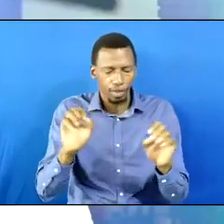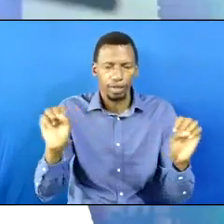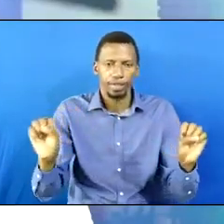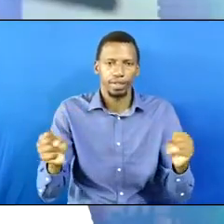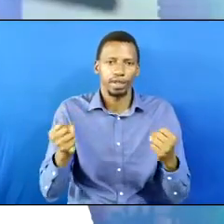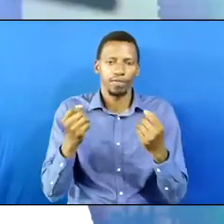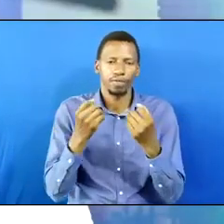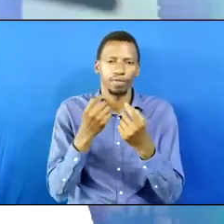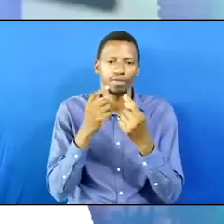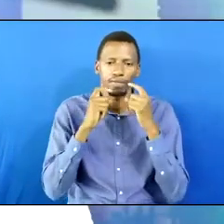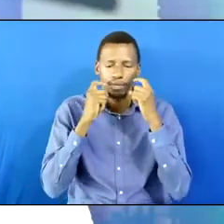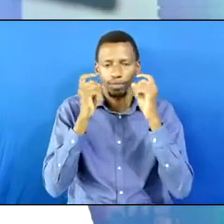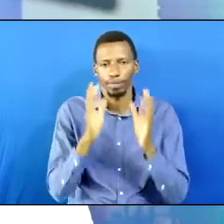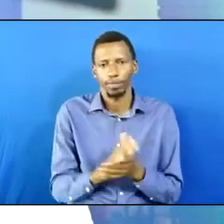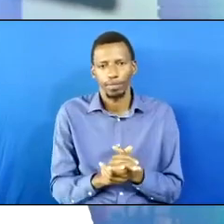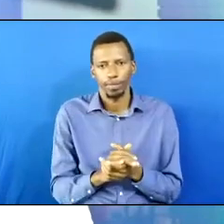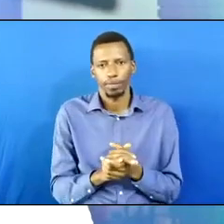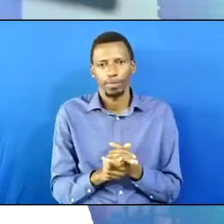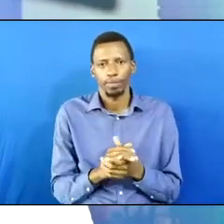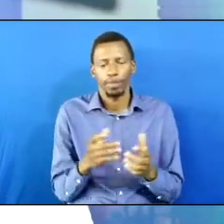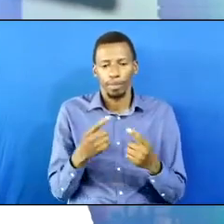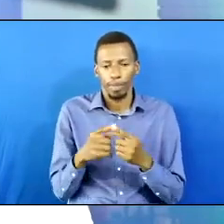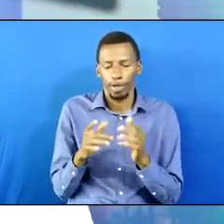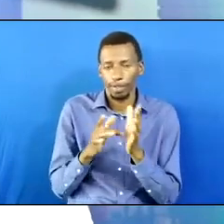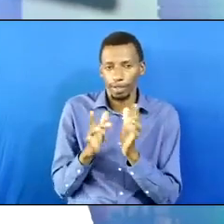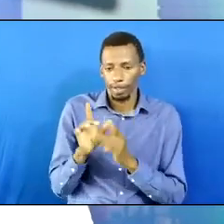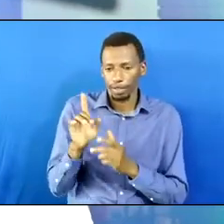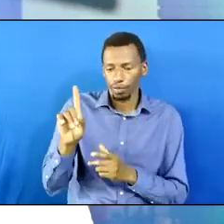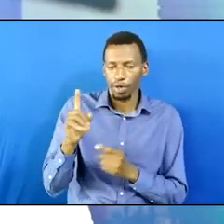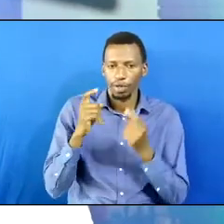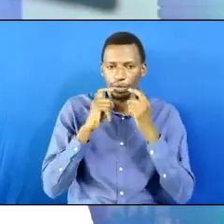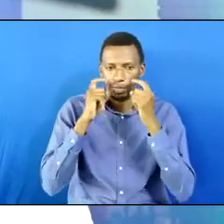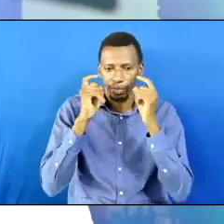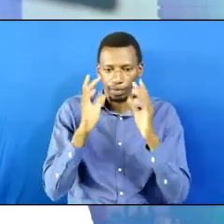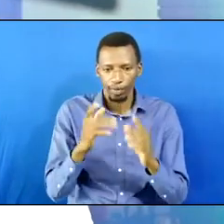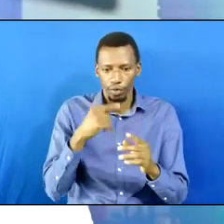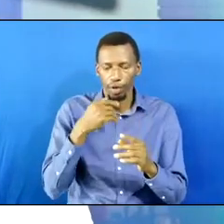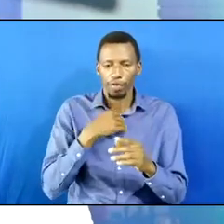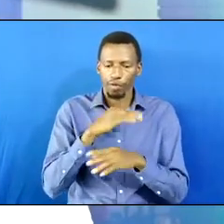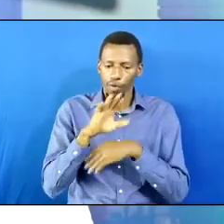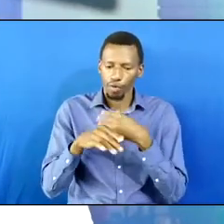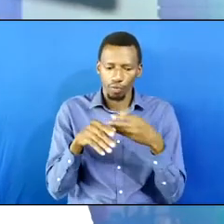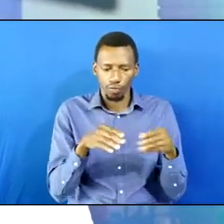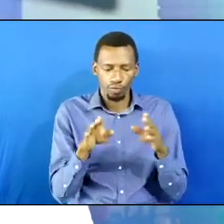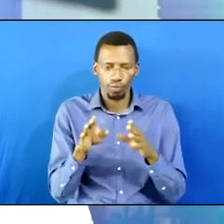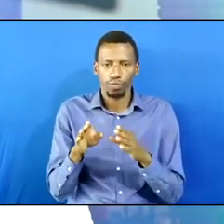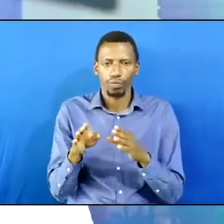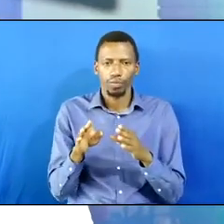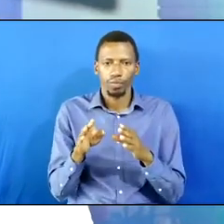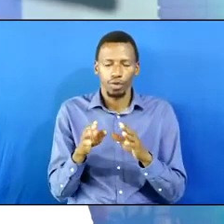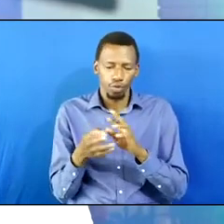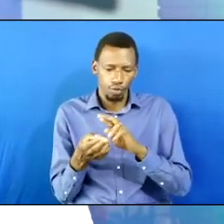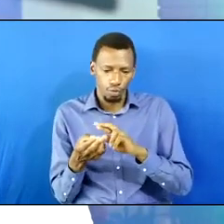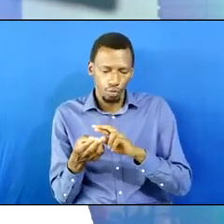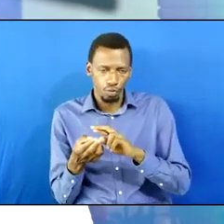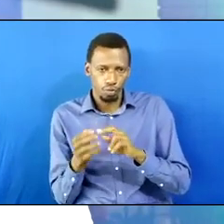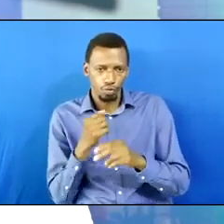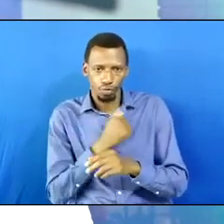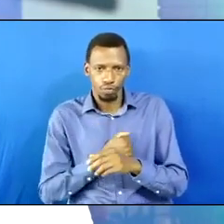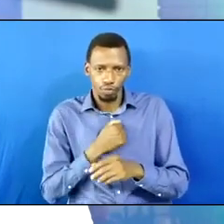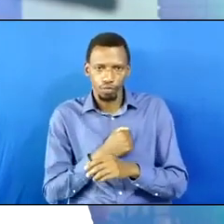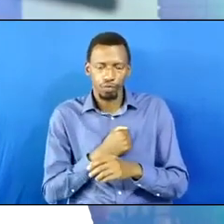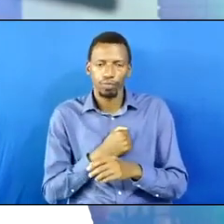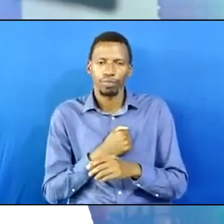he is one sinner who had all opportunities to repent and to forsake. But again,